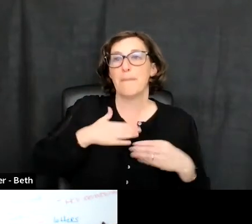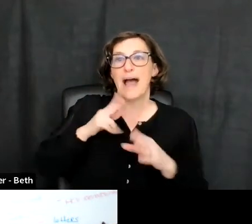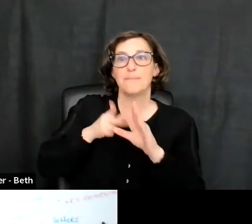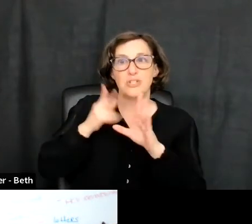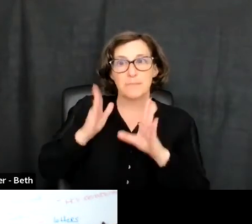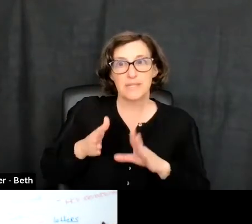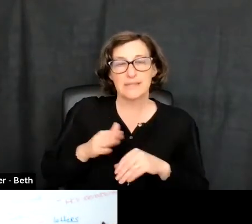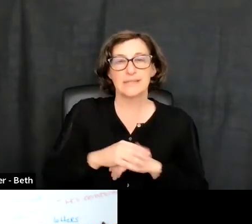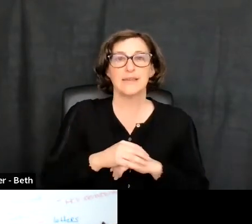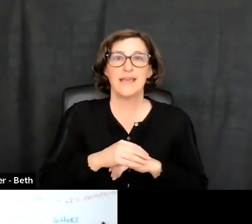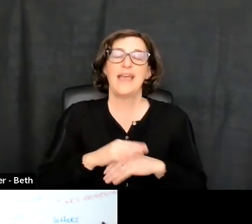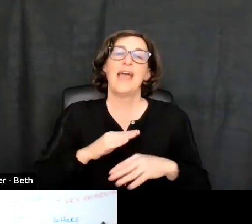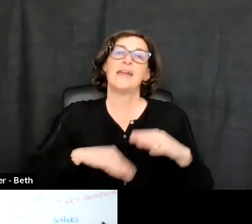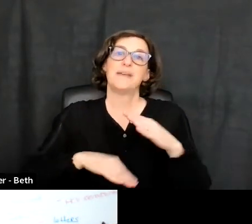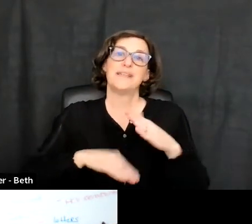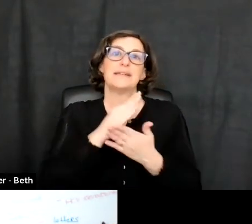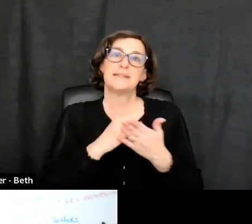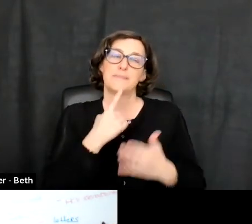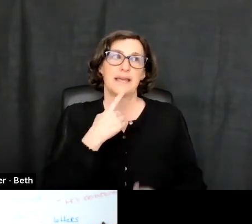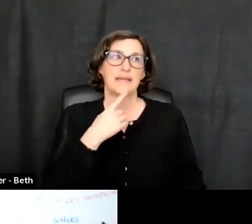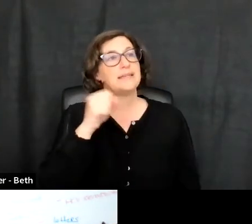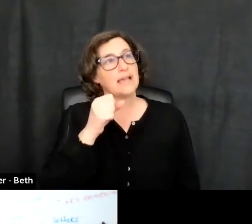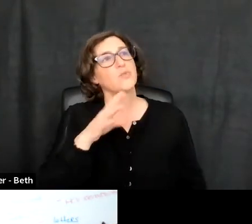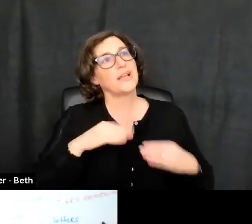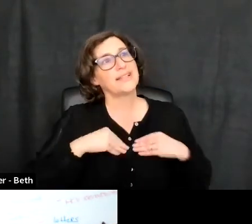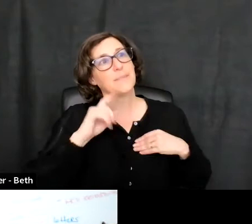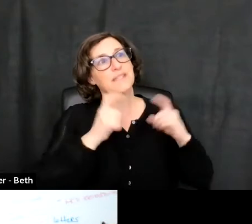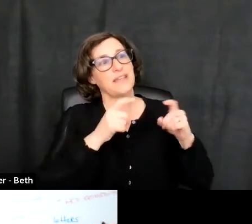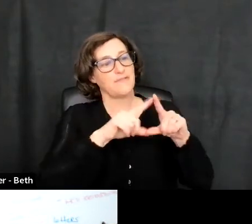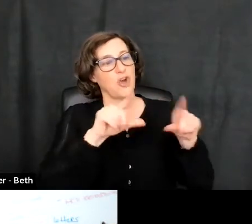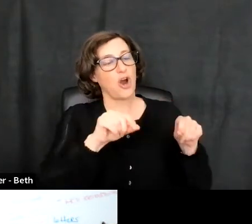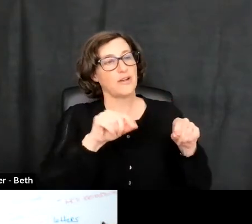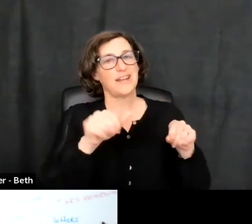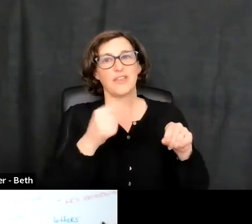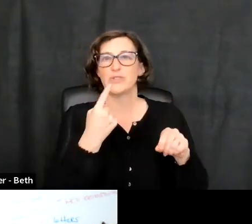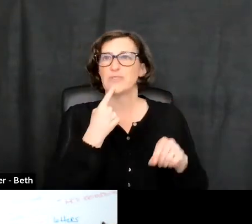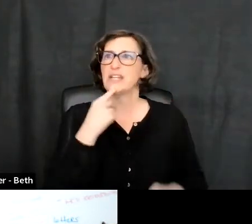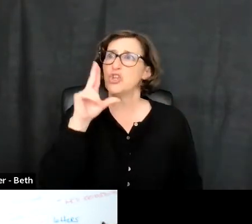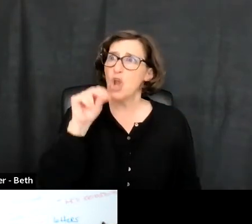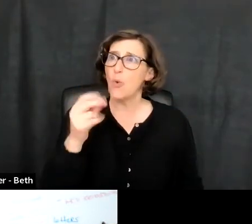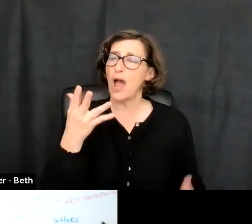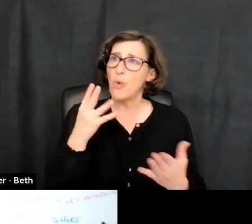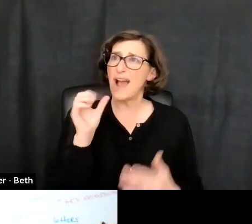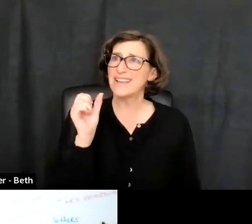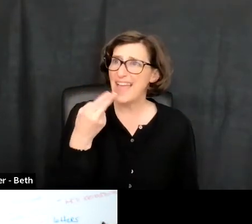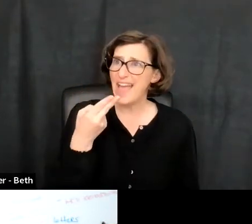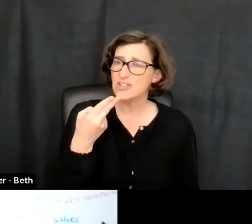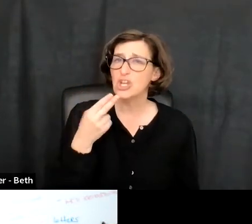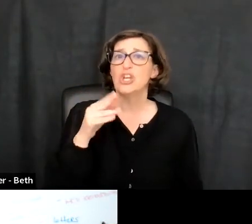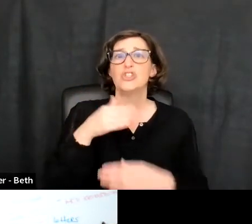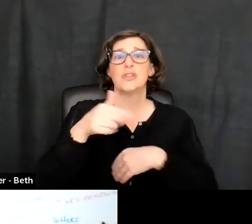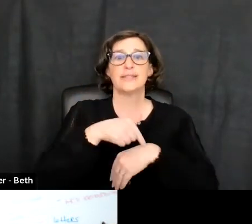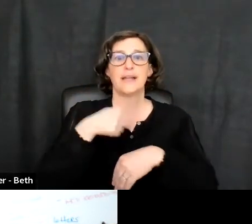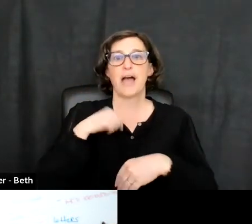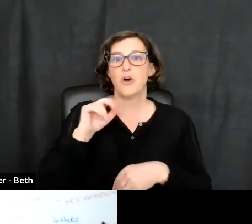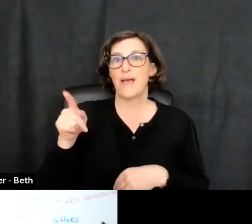And basically, like, some said, yeah, we'll take gift cards. And the other ones were like, absolutely no, we want cash. And so the next time I go back, I'm going to be like,